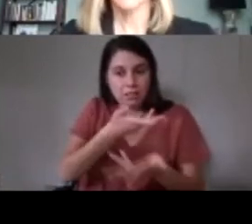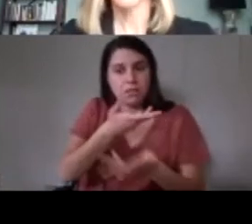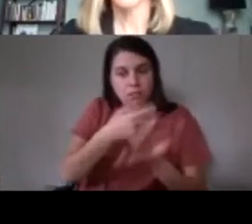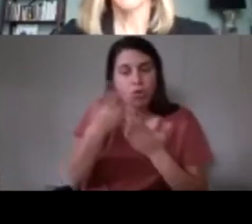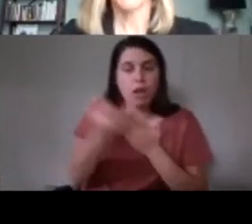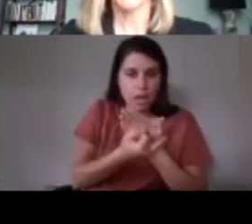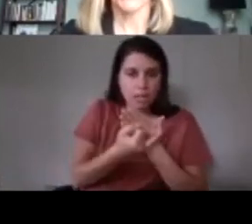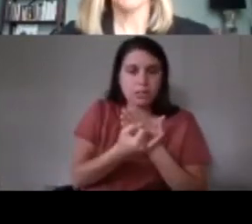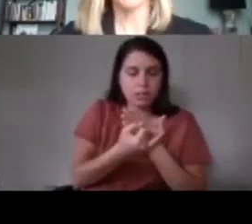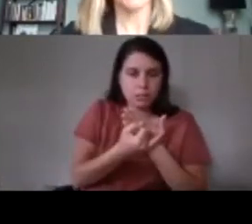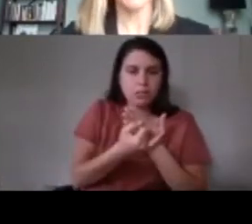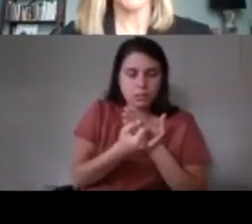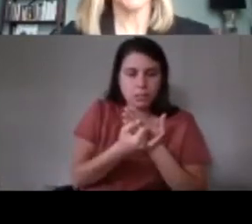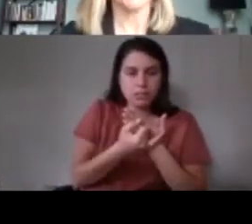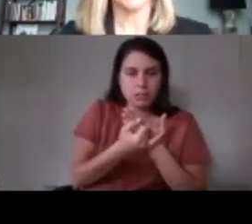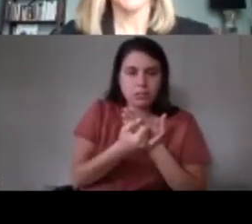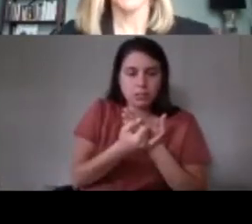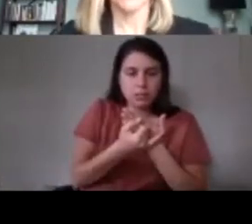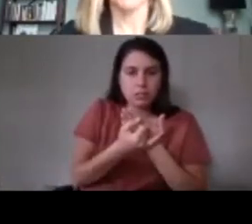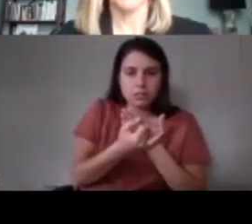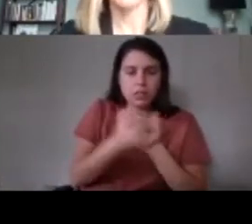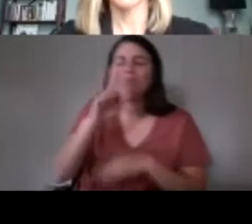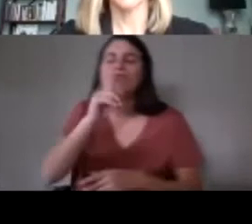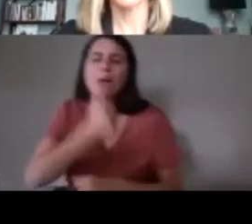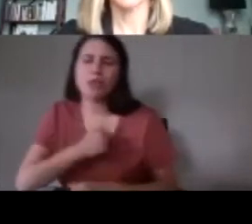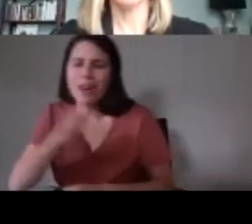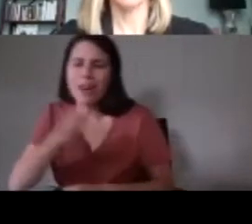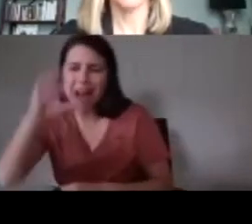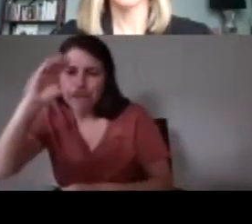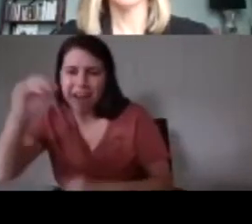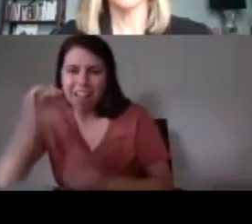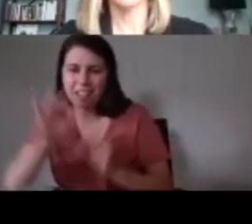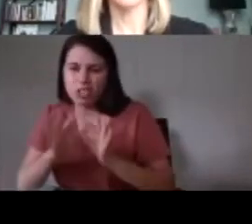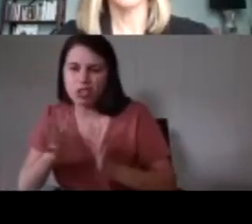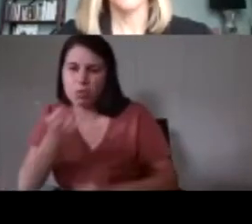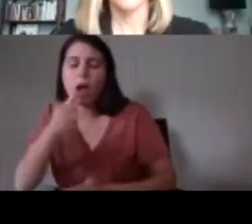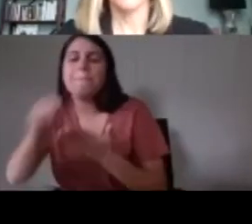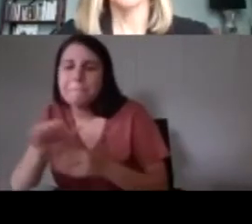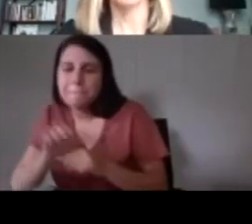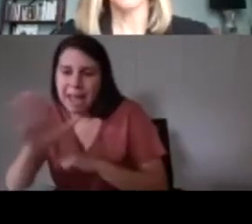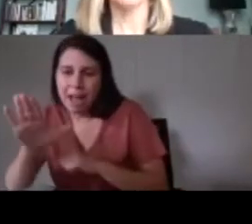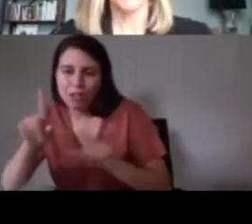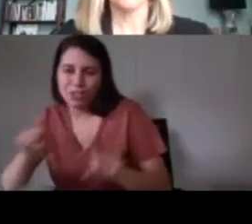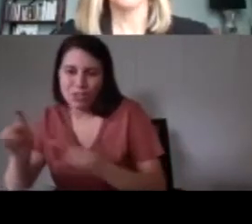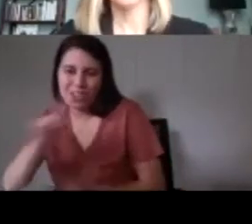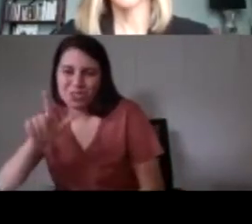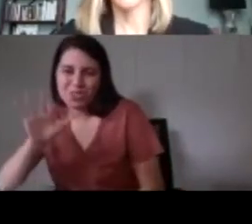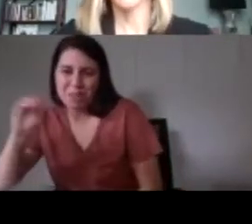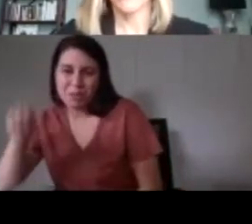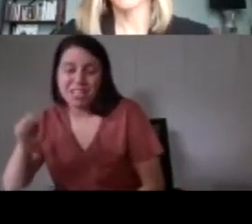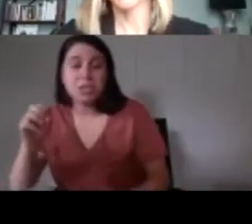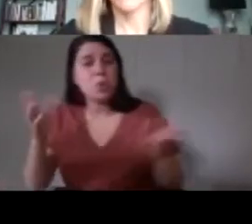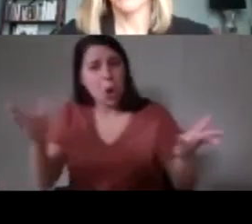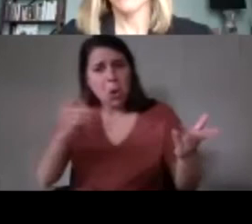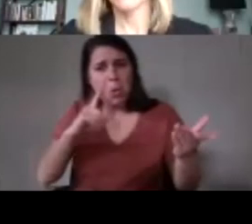project. So I won't get into it, and we can always talk about it in the discussion, but there are definitely a lot of barriers